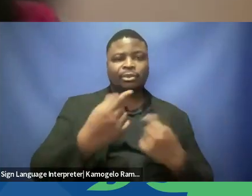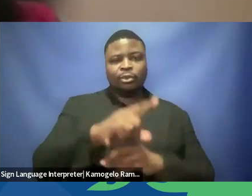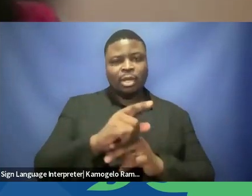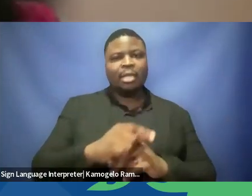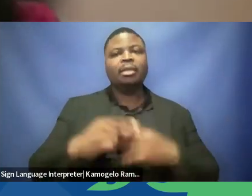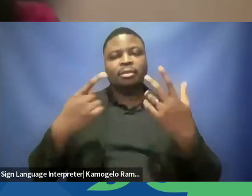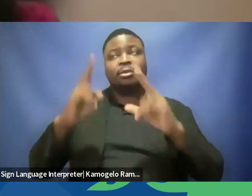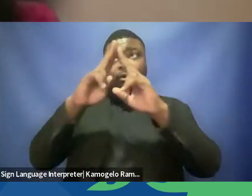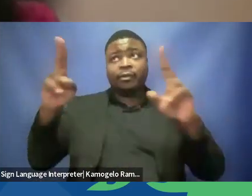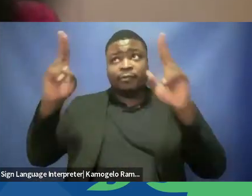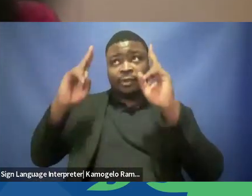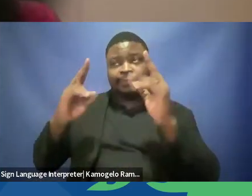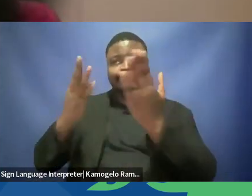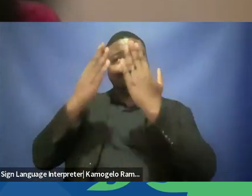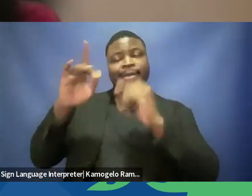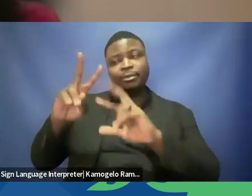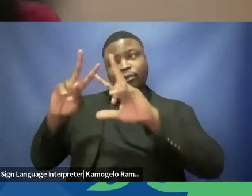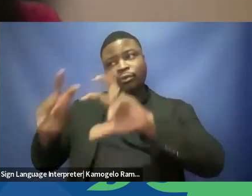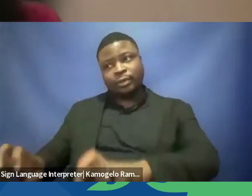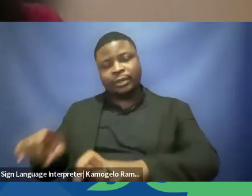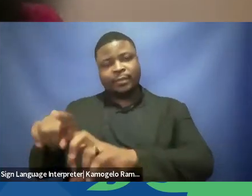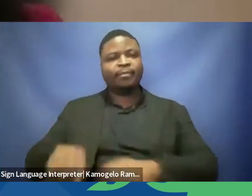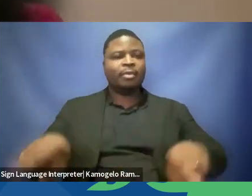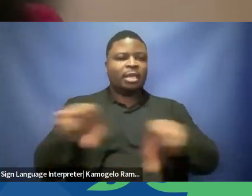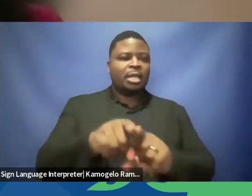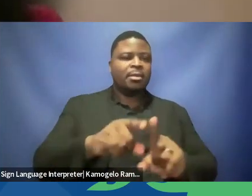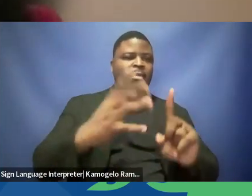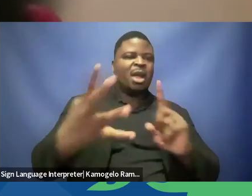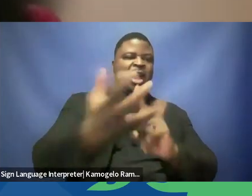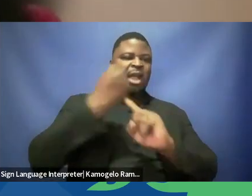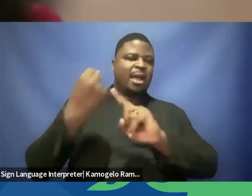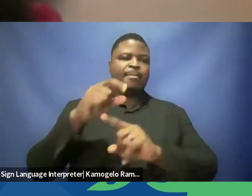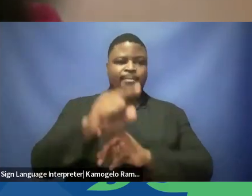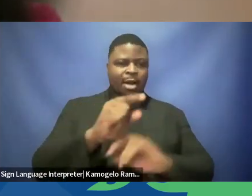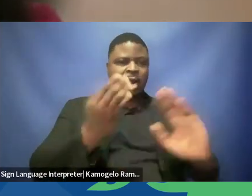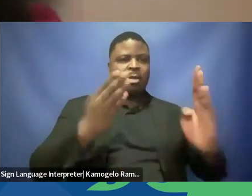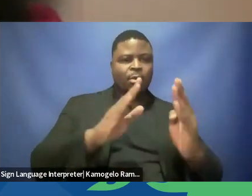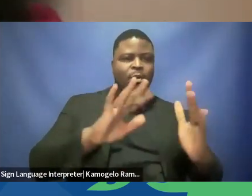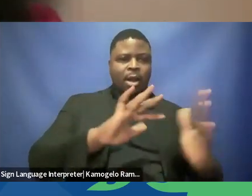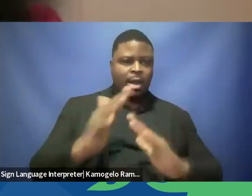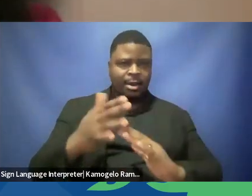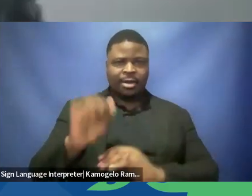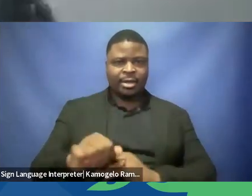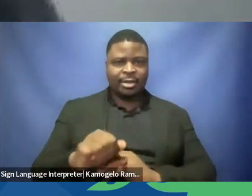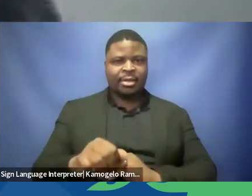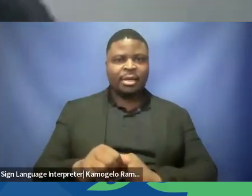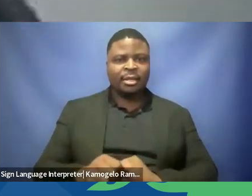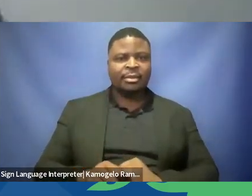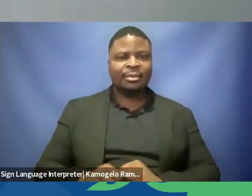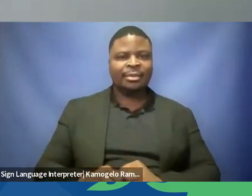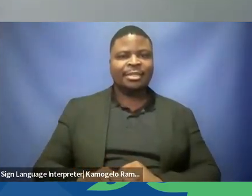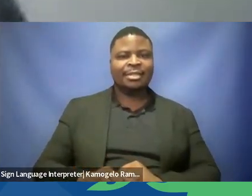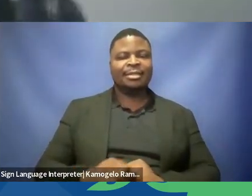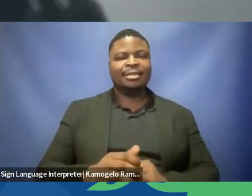research with a compassionate harm reduction approach. Naeem, over to you. Not Rahim, sorry, Naeem. Good to